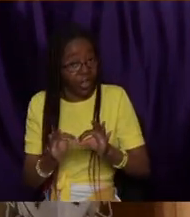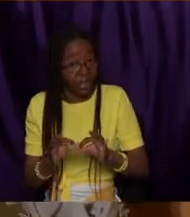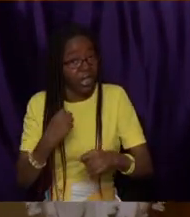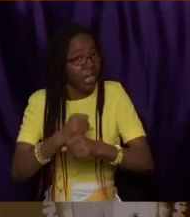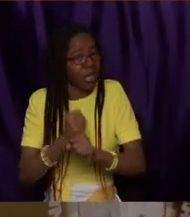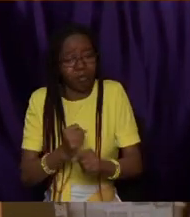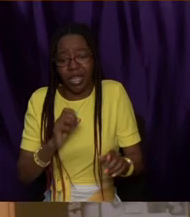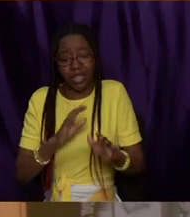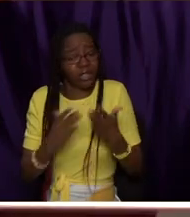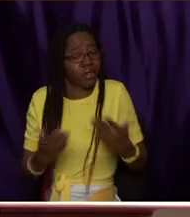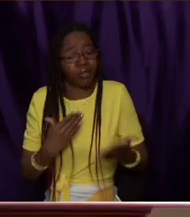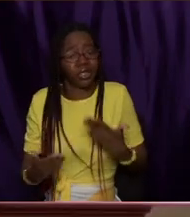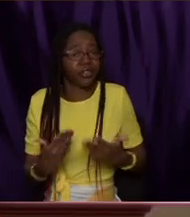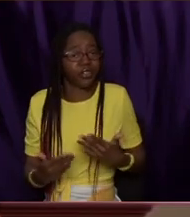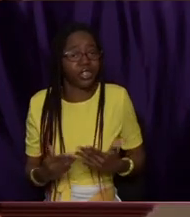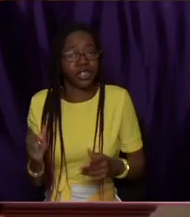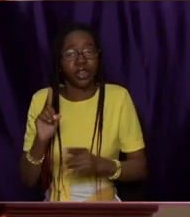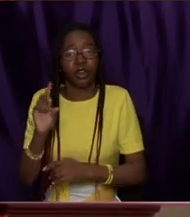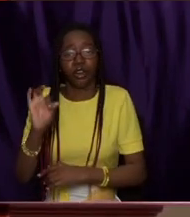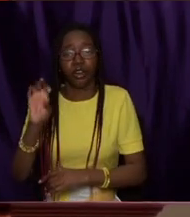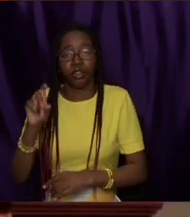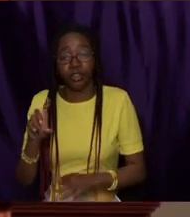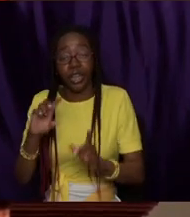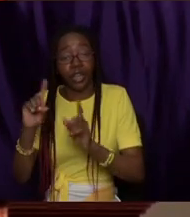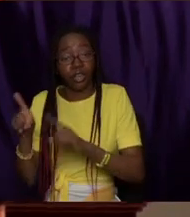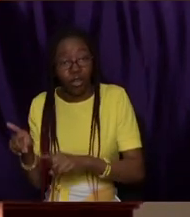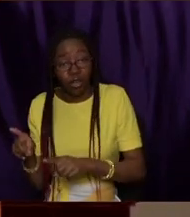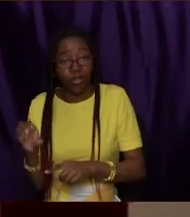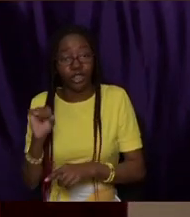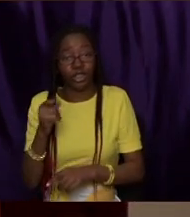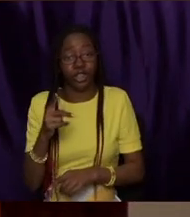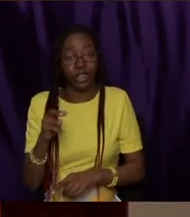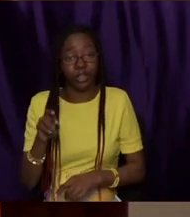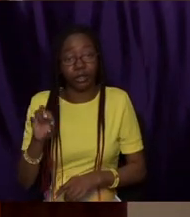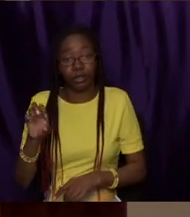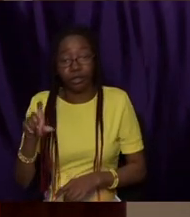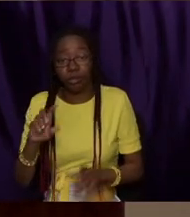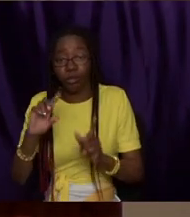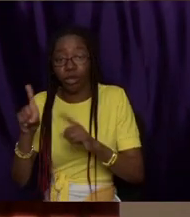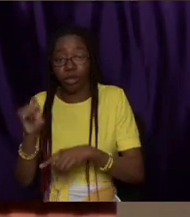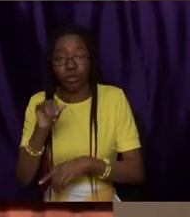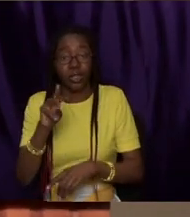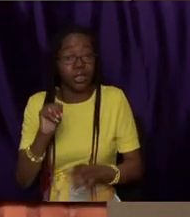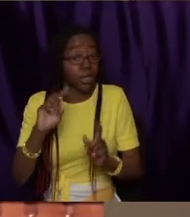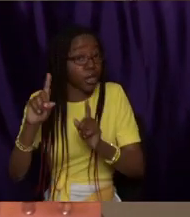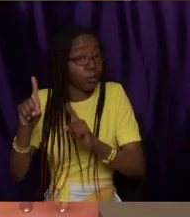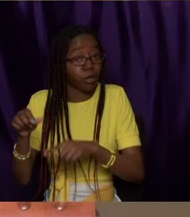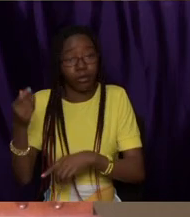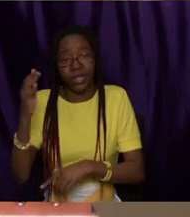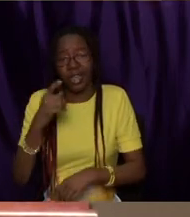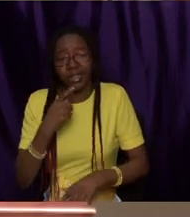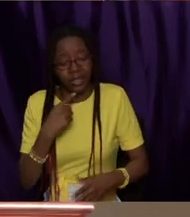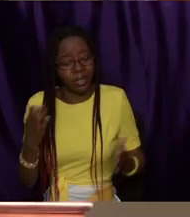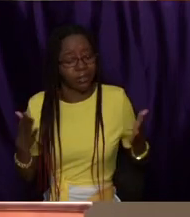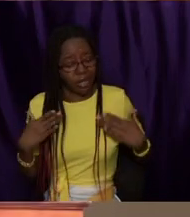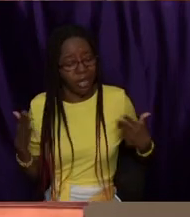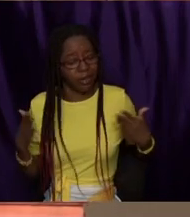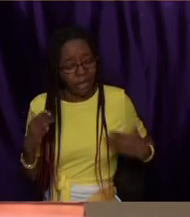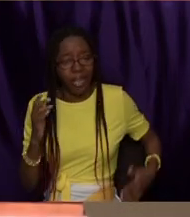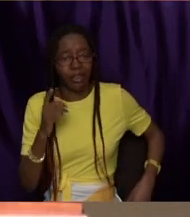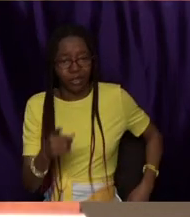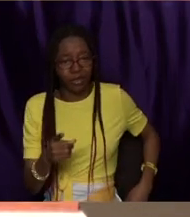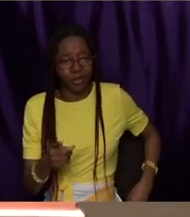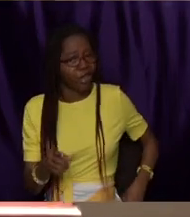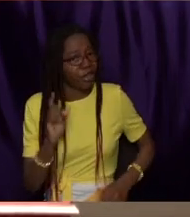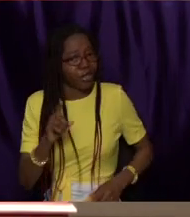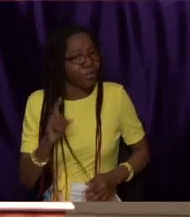makes no difference where Fred goes, where Frida goes, where Cheryl goes, where Sam goes. God said, I got you. He says,